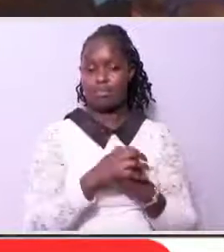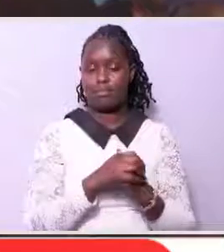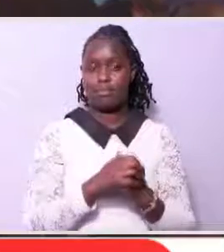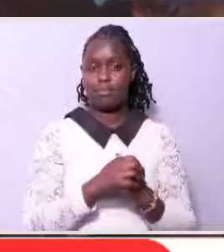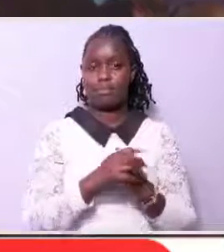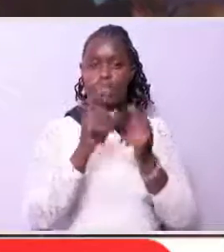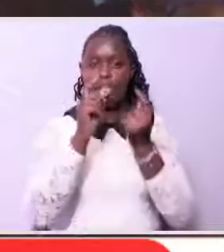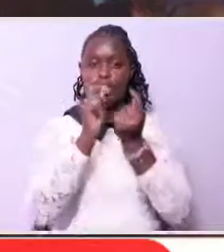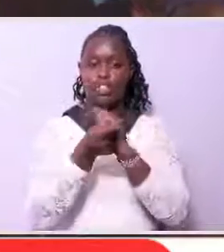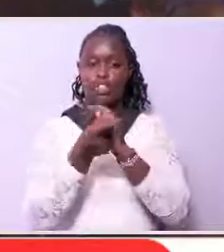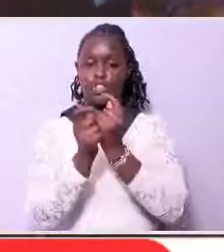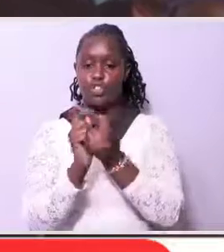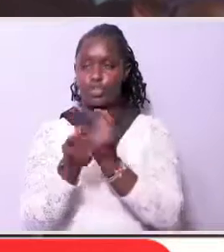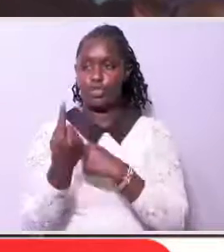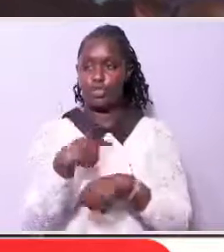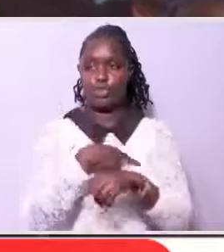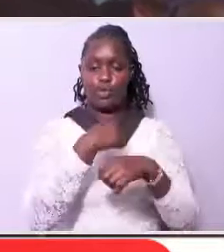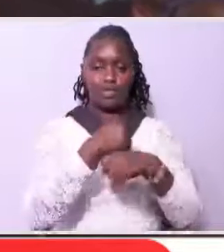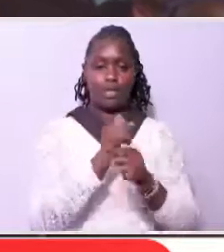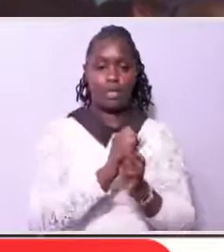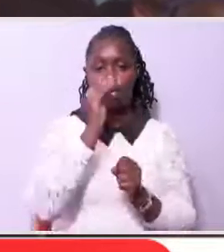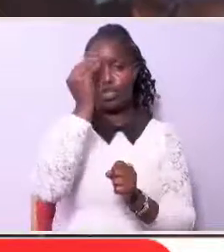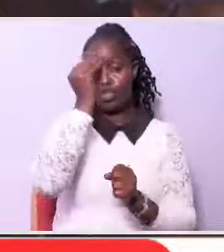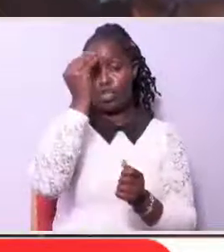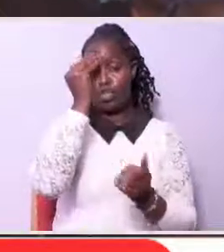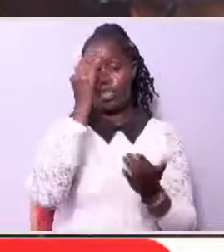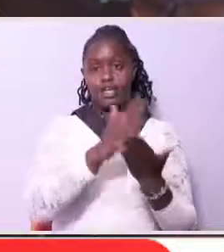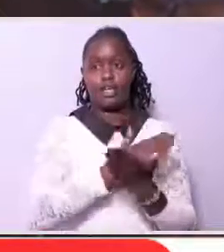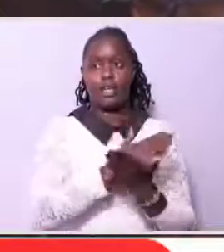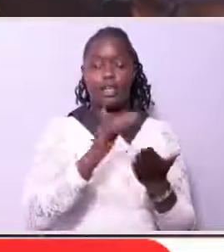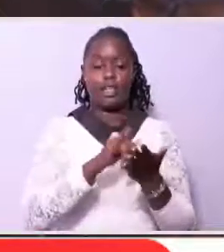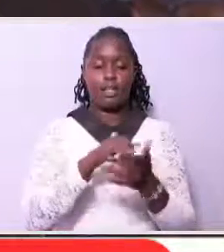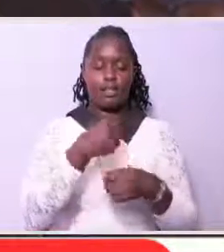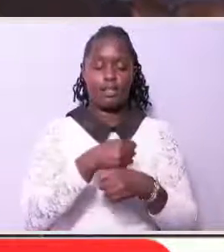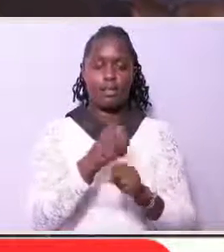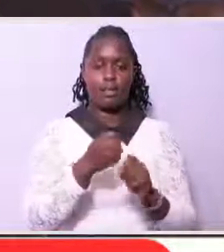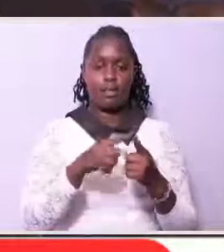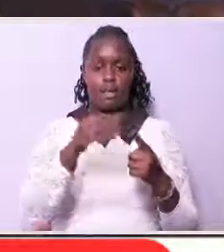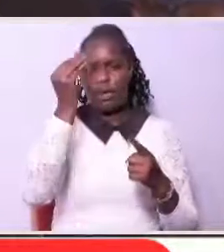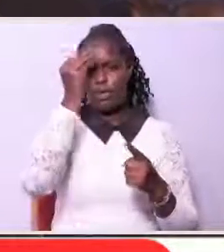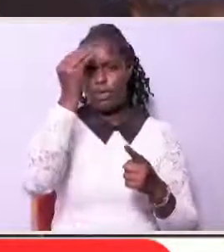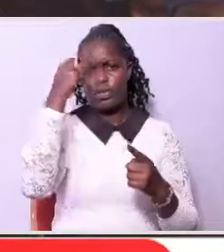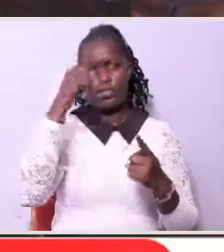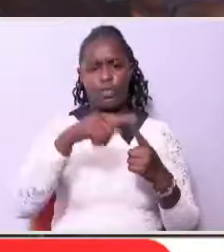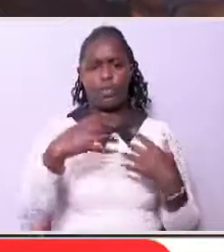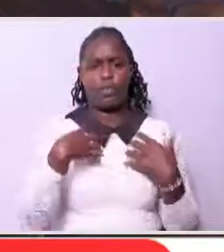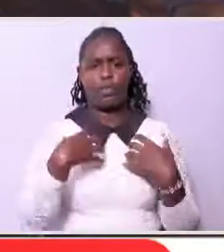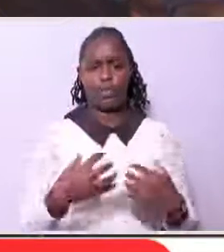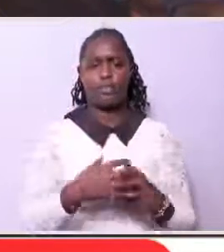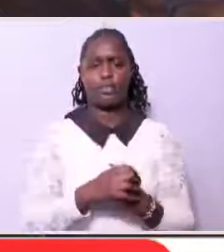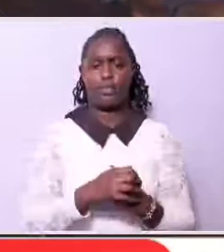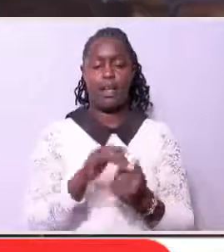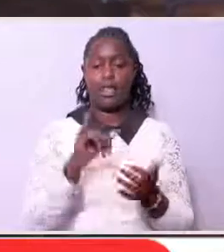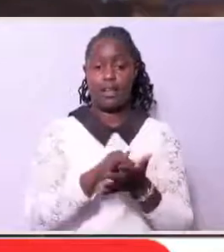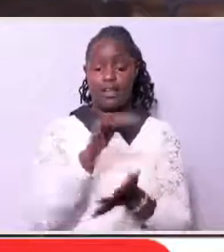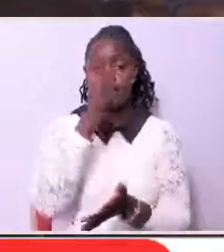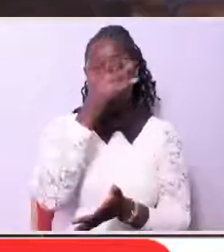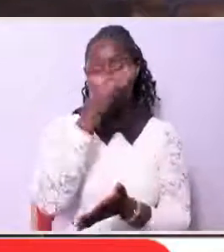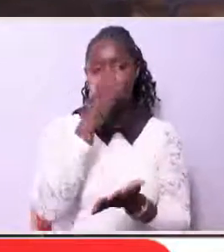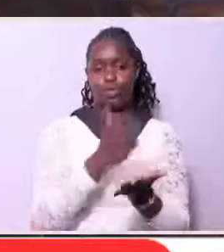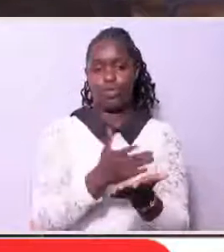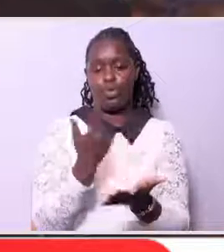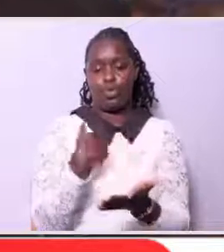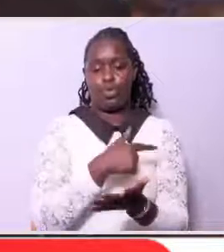The changes we have made in the education sector is making education for the rich. It's a lie, blunt lie. What we are saying